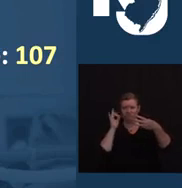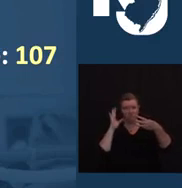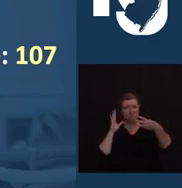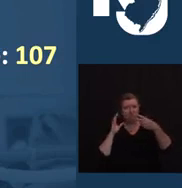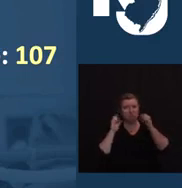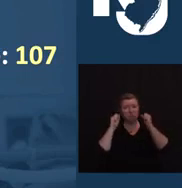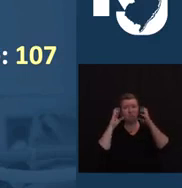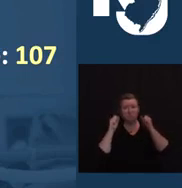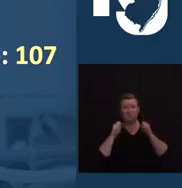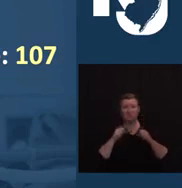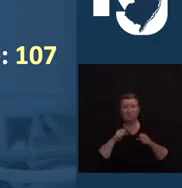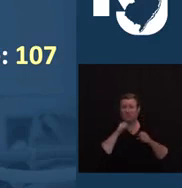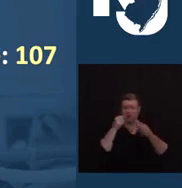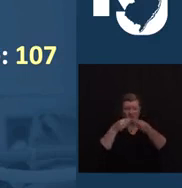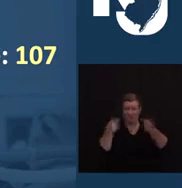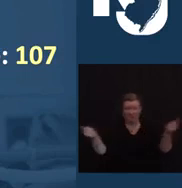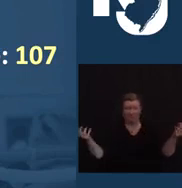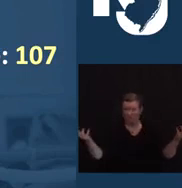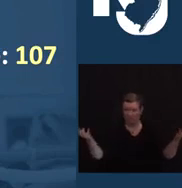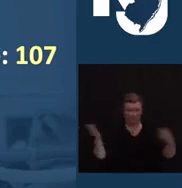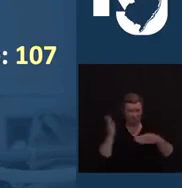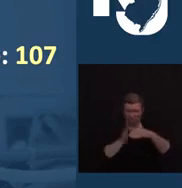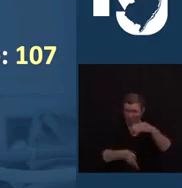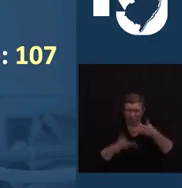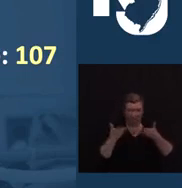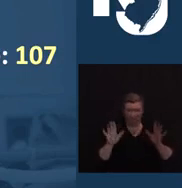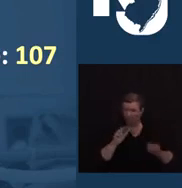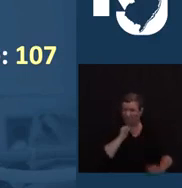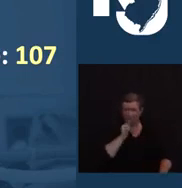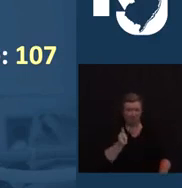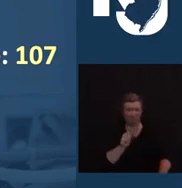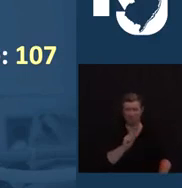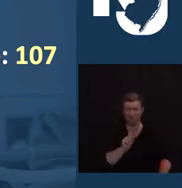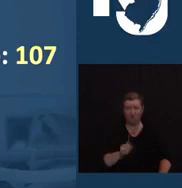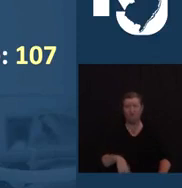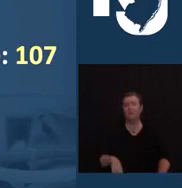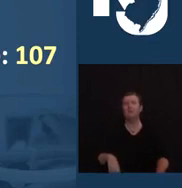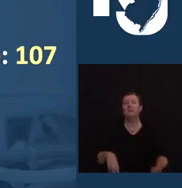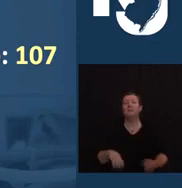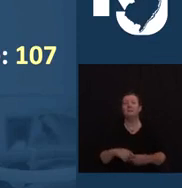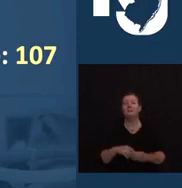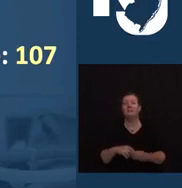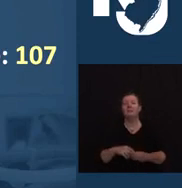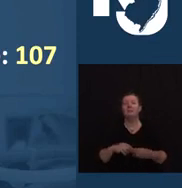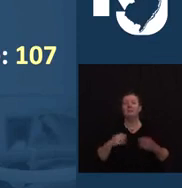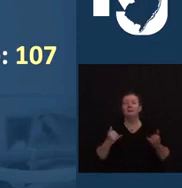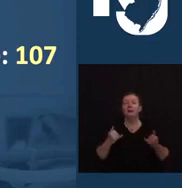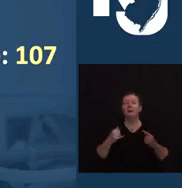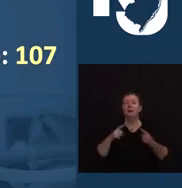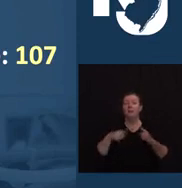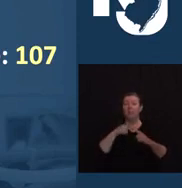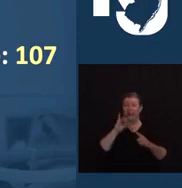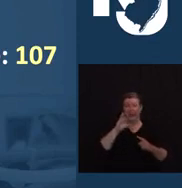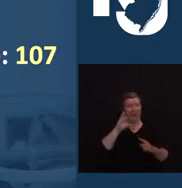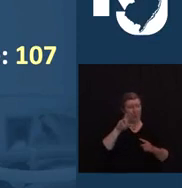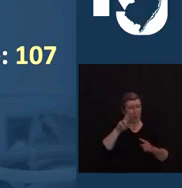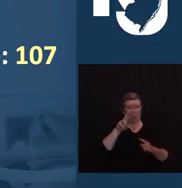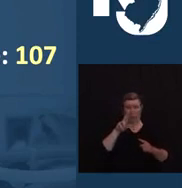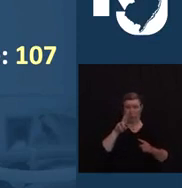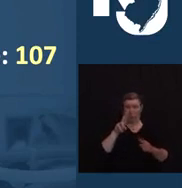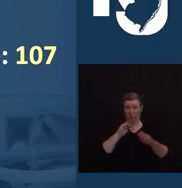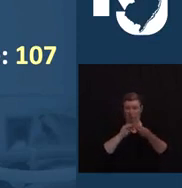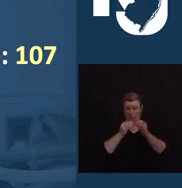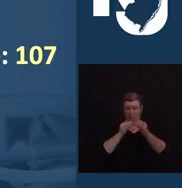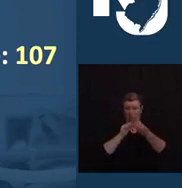poses, again, overwhelmingly to the unvaccinated. But with regard to the ICU number, I should also note that among all